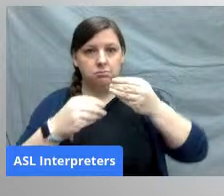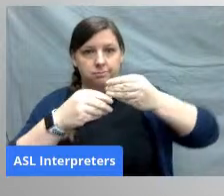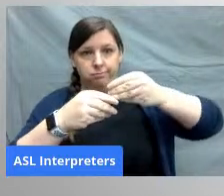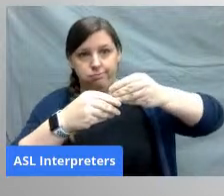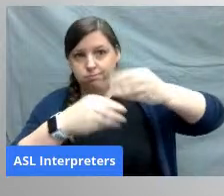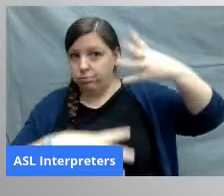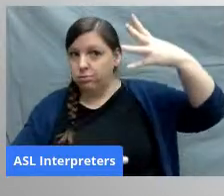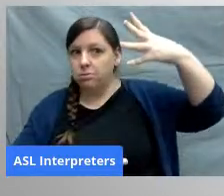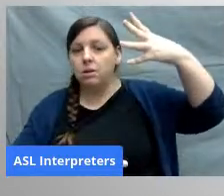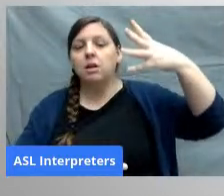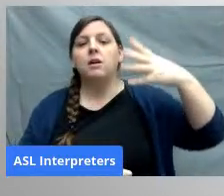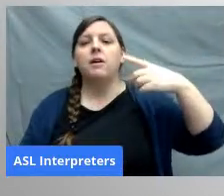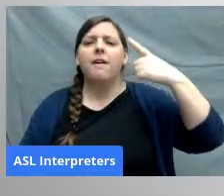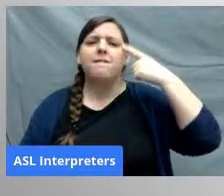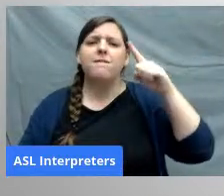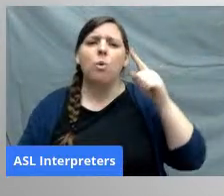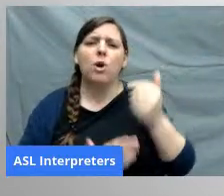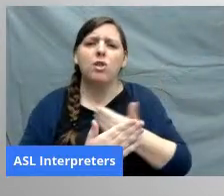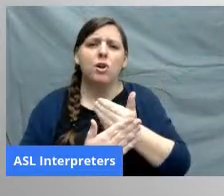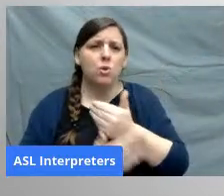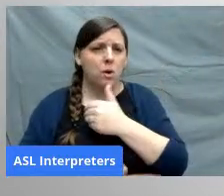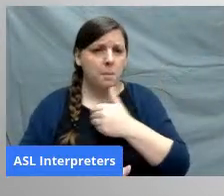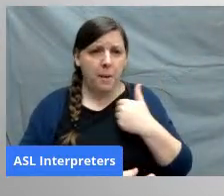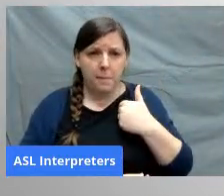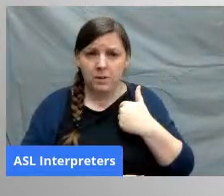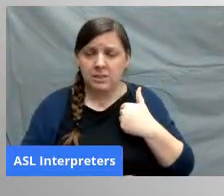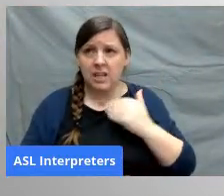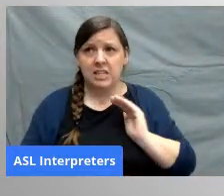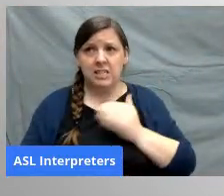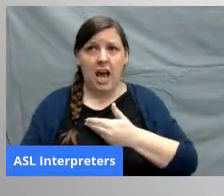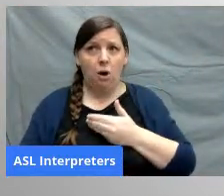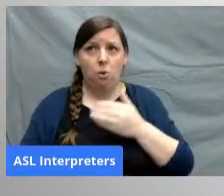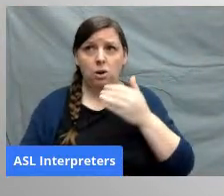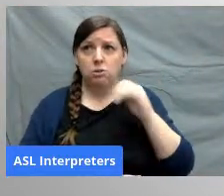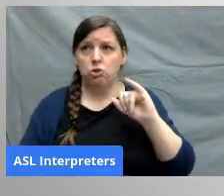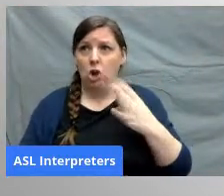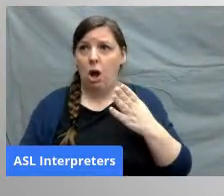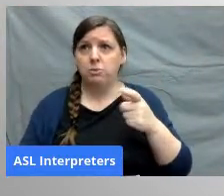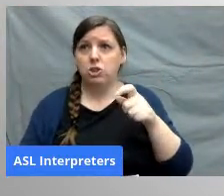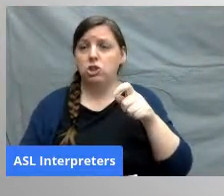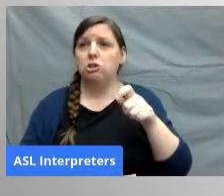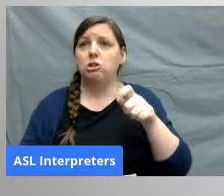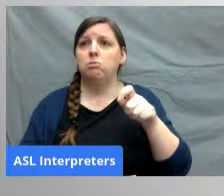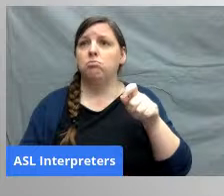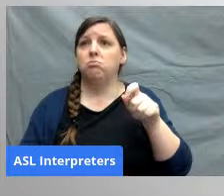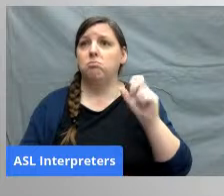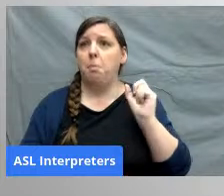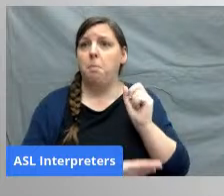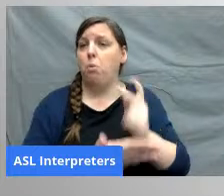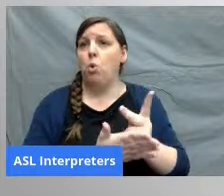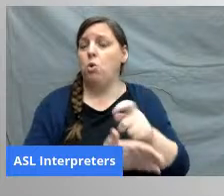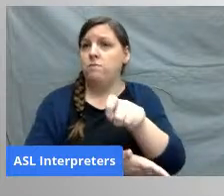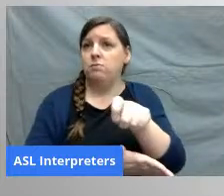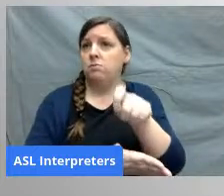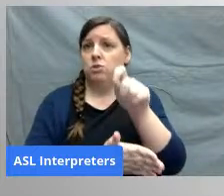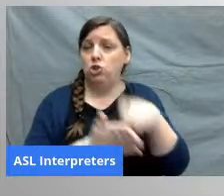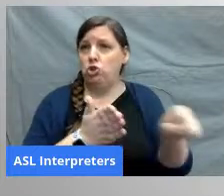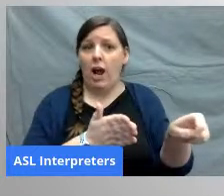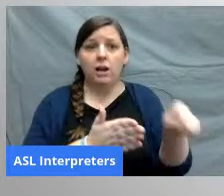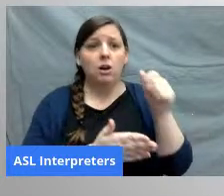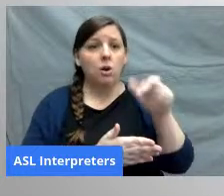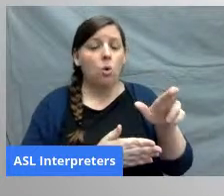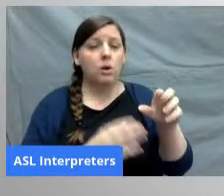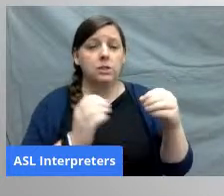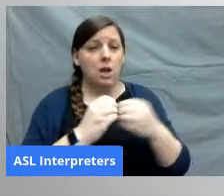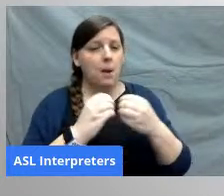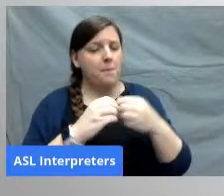new members, is it just our job to check off on it, or is there a more robust conversation that happens